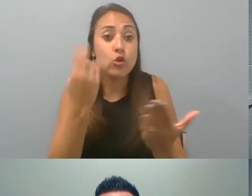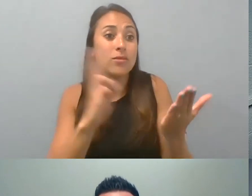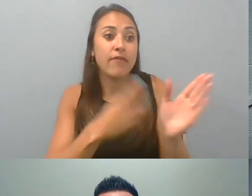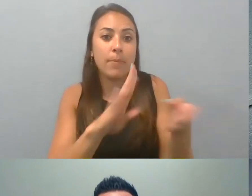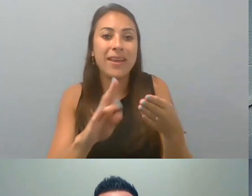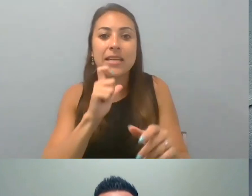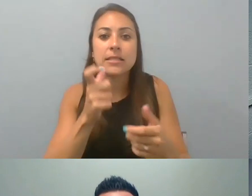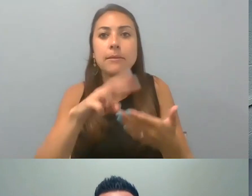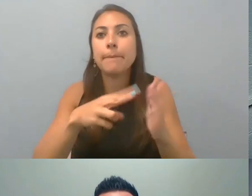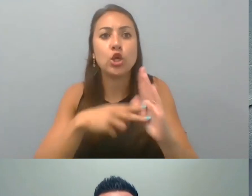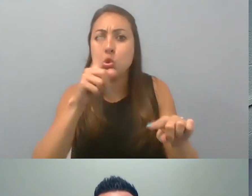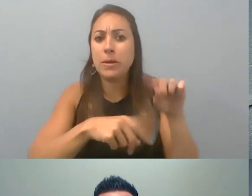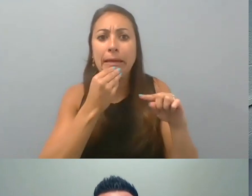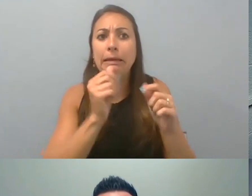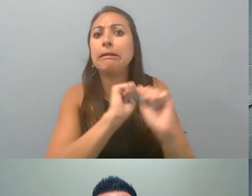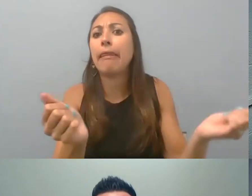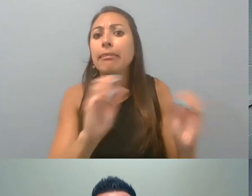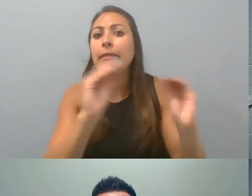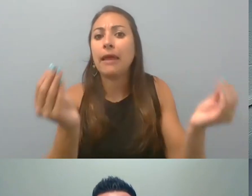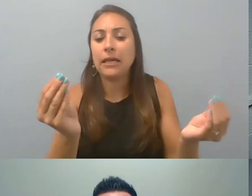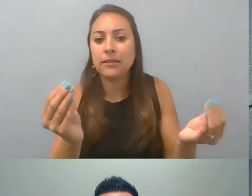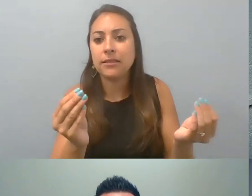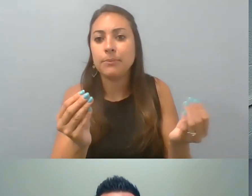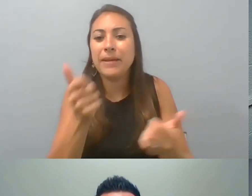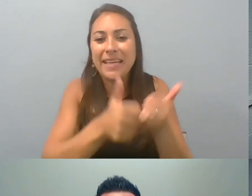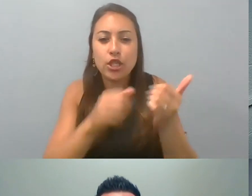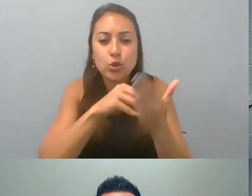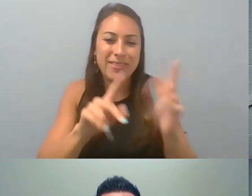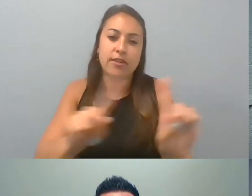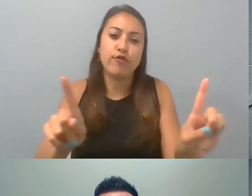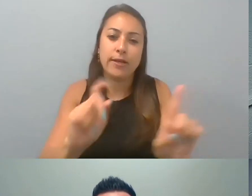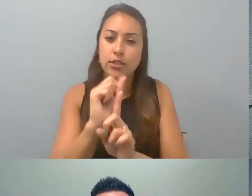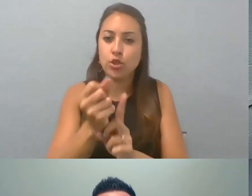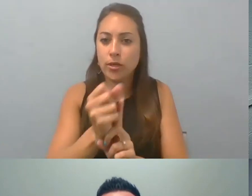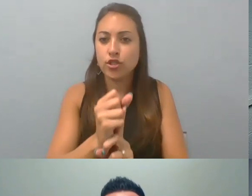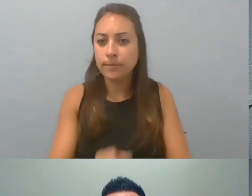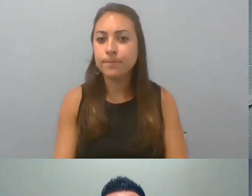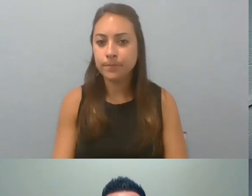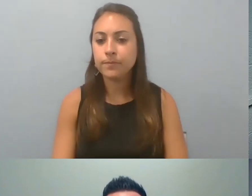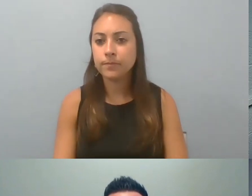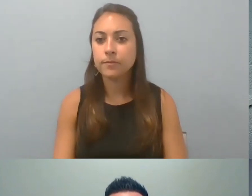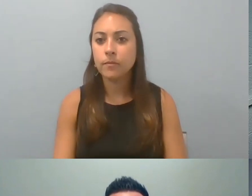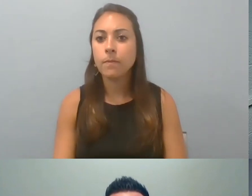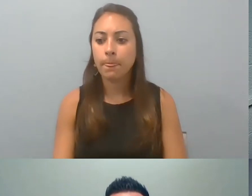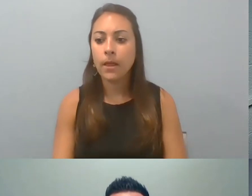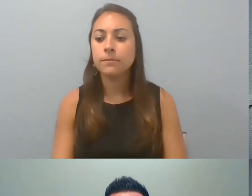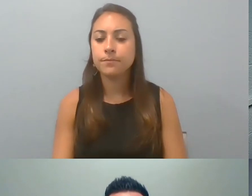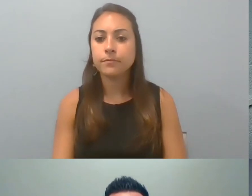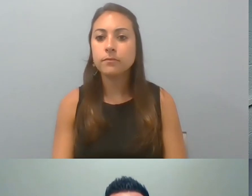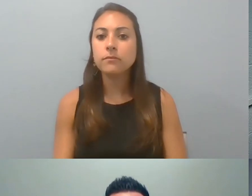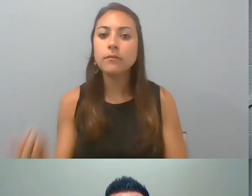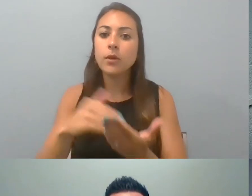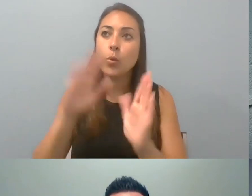student has different sort of needs and interests in how they're eating. So we do provide